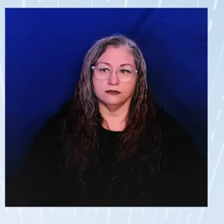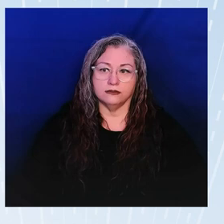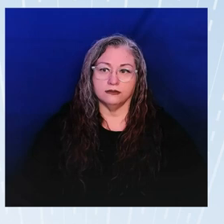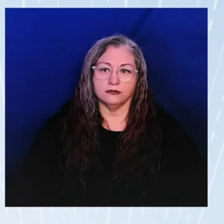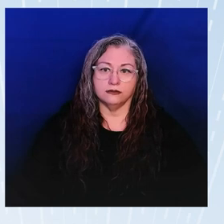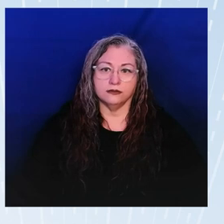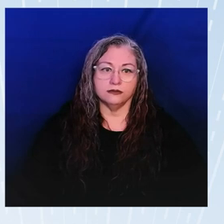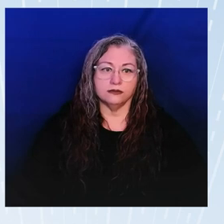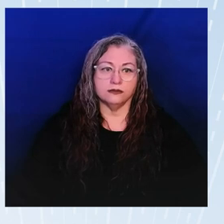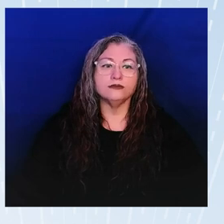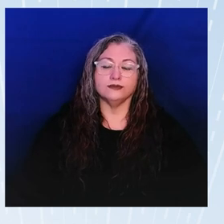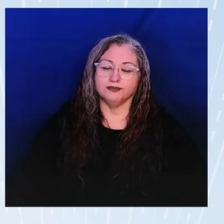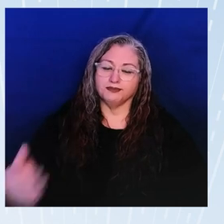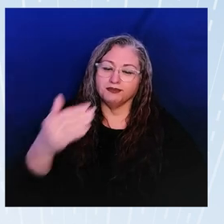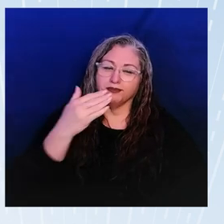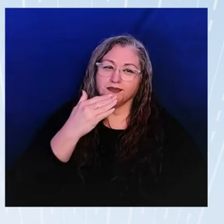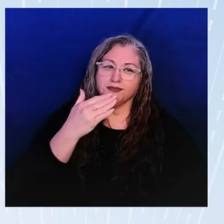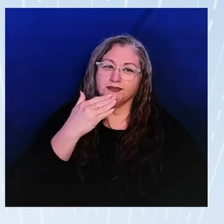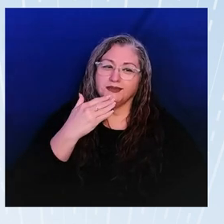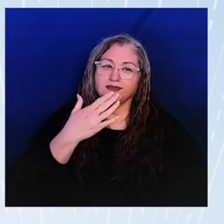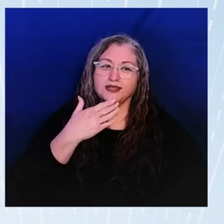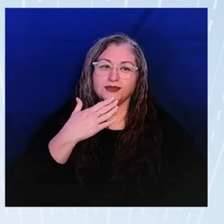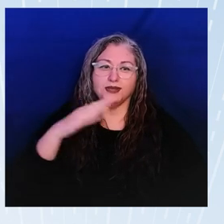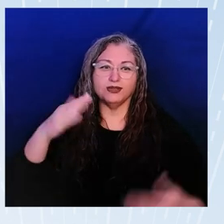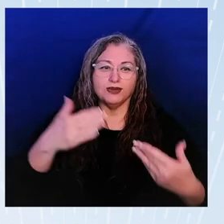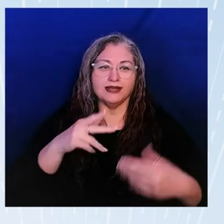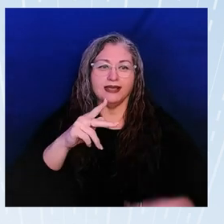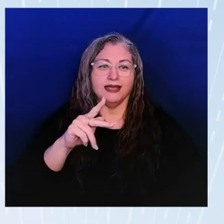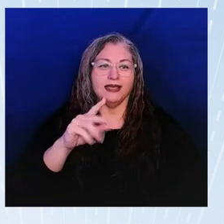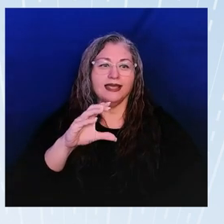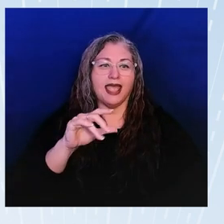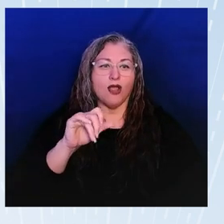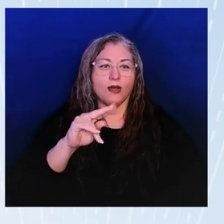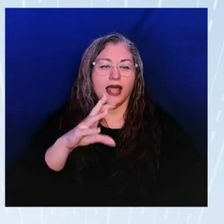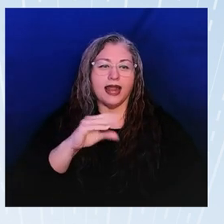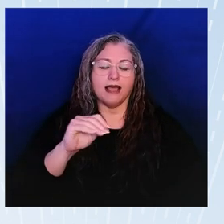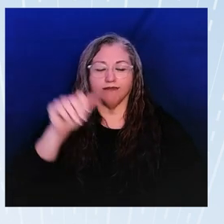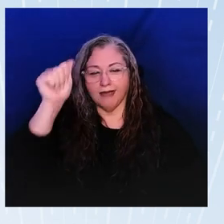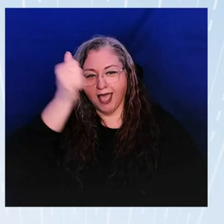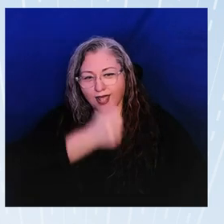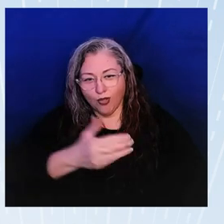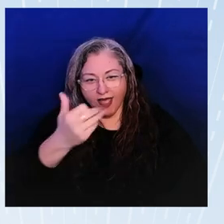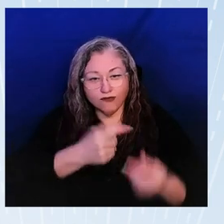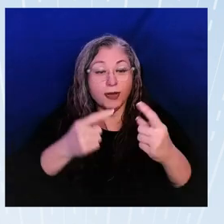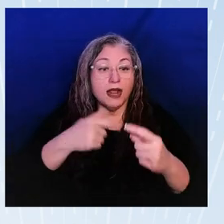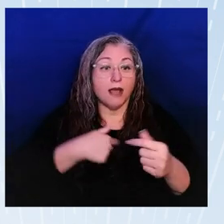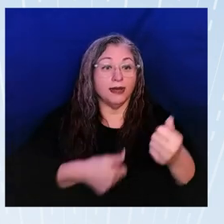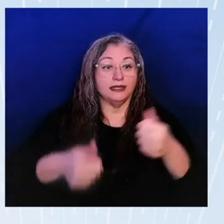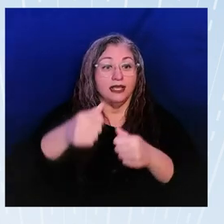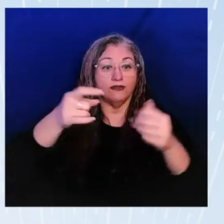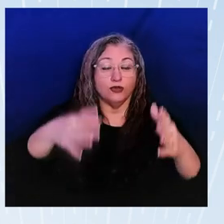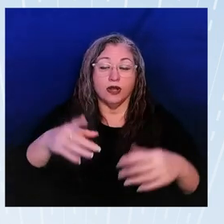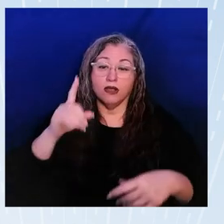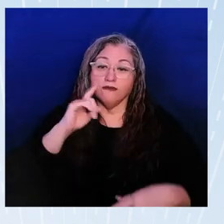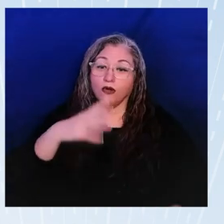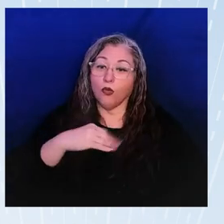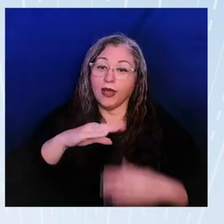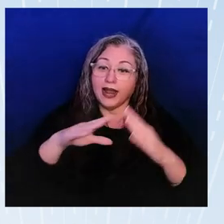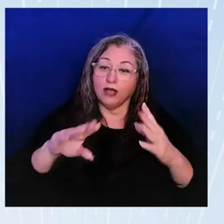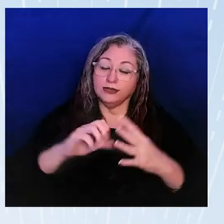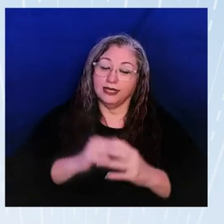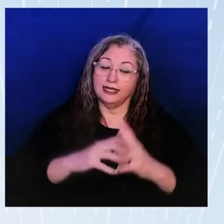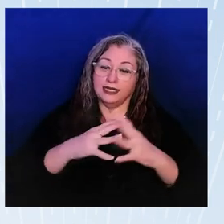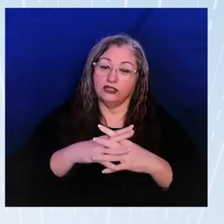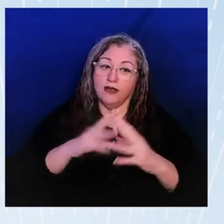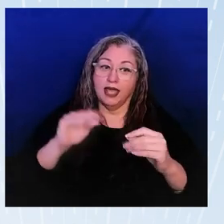Thank you for that kind introduction, Caroline, and good morning. Aloha, everyone. As the executive director of the White House Initiative and the